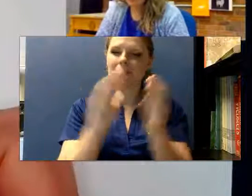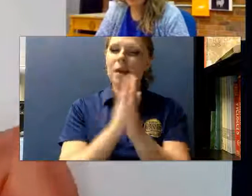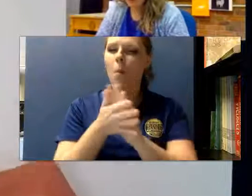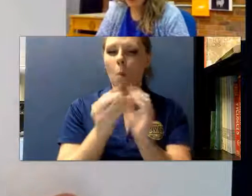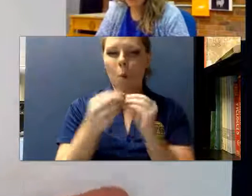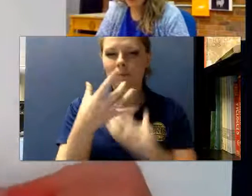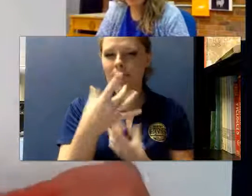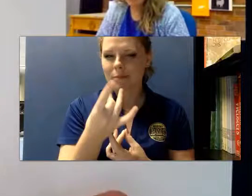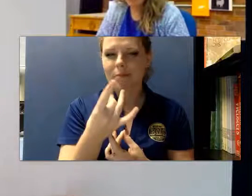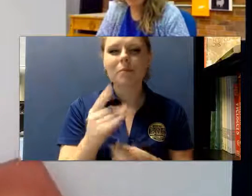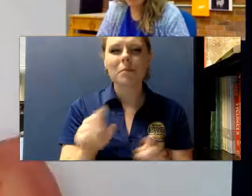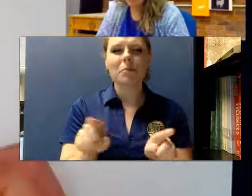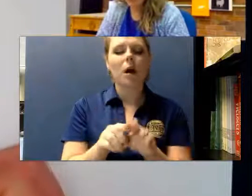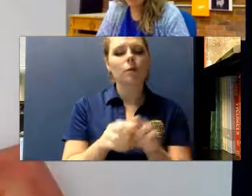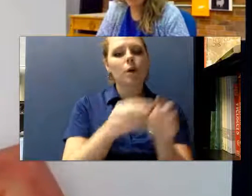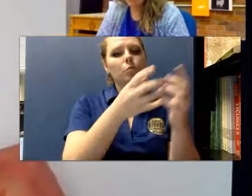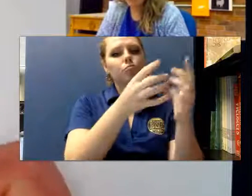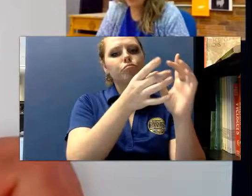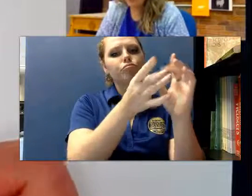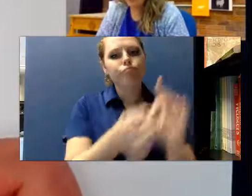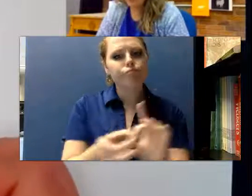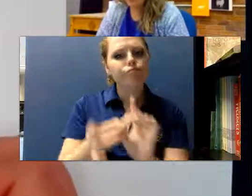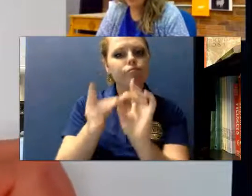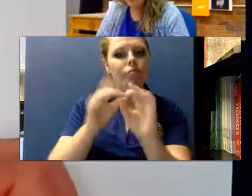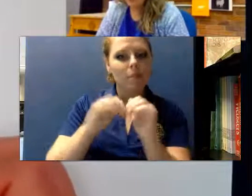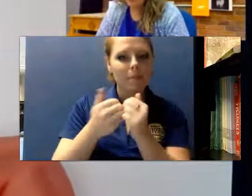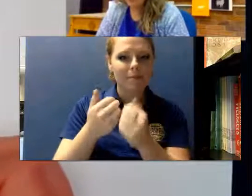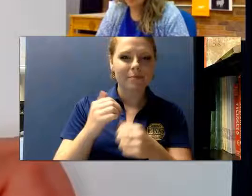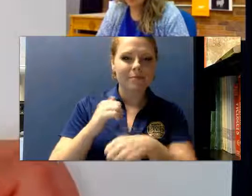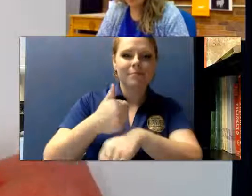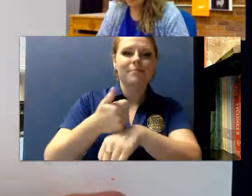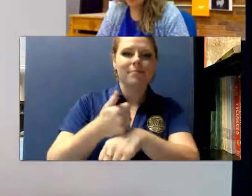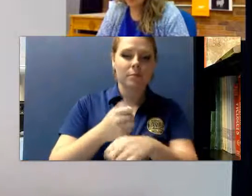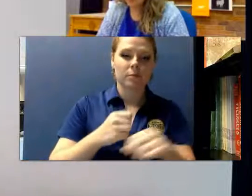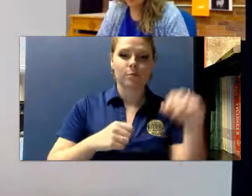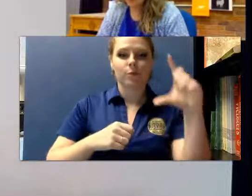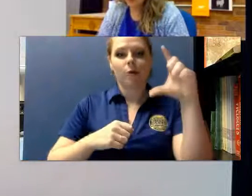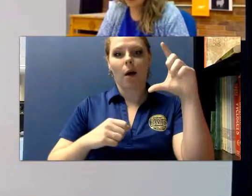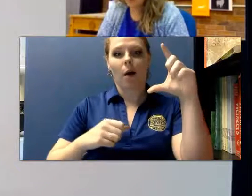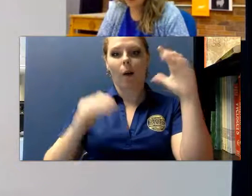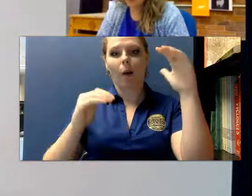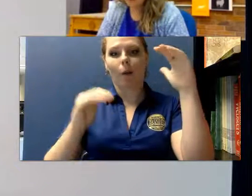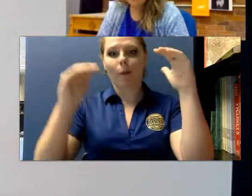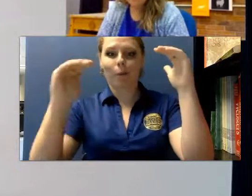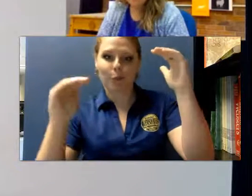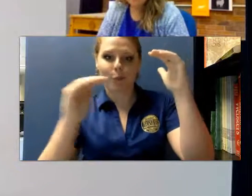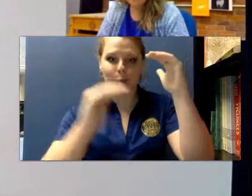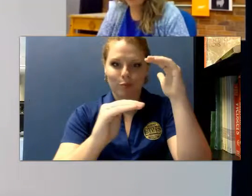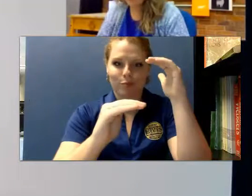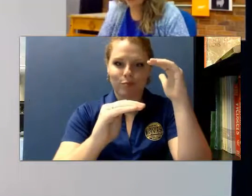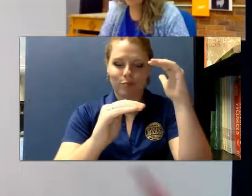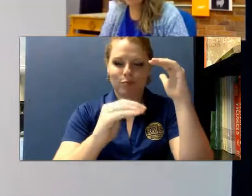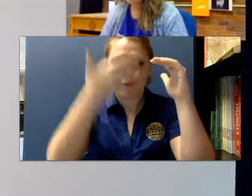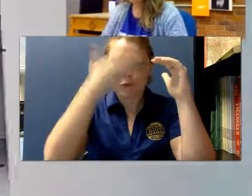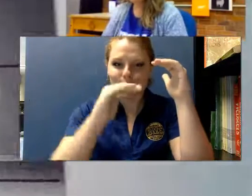And I've also got kind of a flow in how that they're set up. So this one being taller, a little shorter, and the shortest